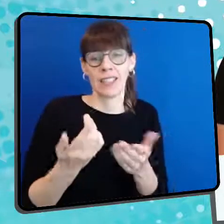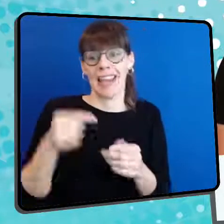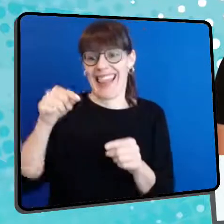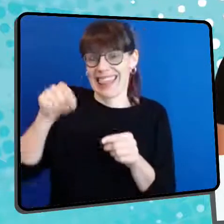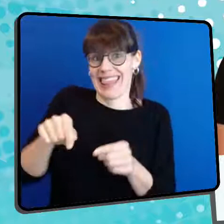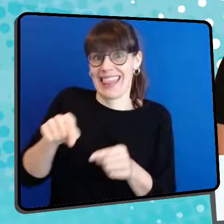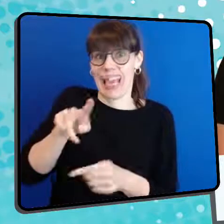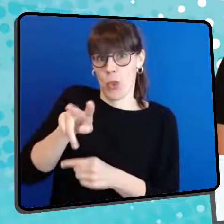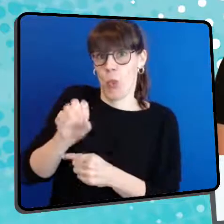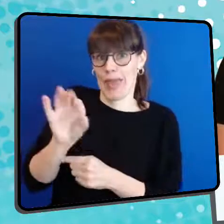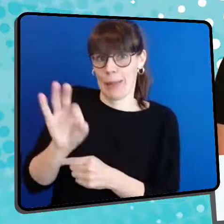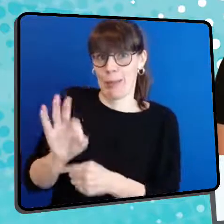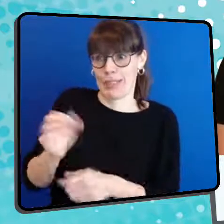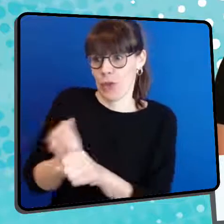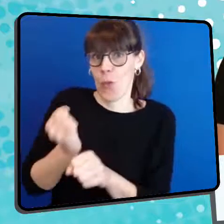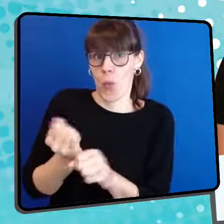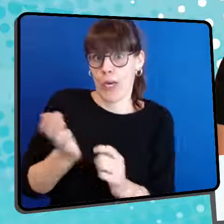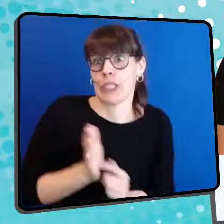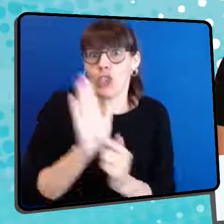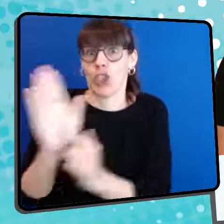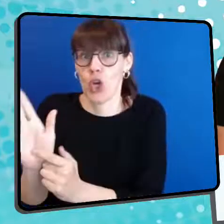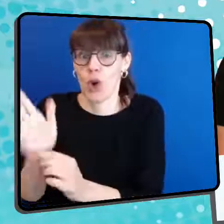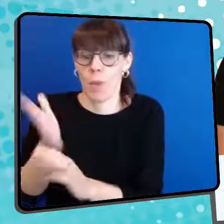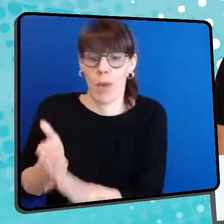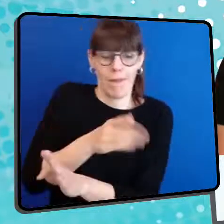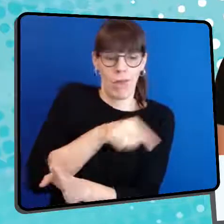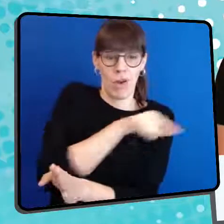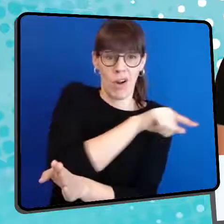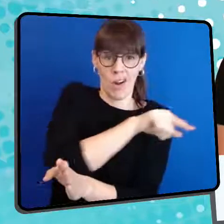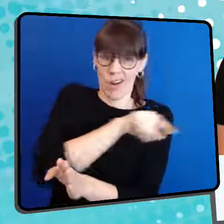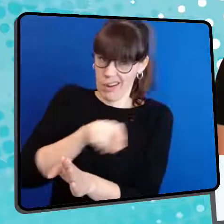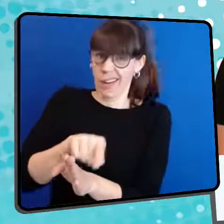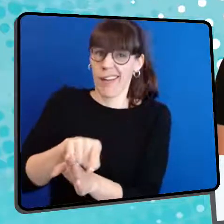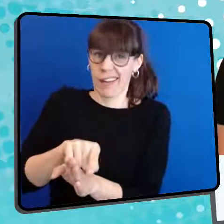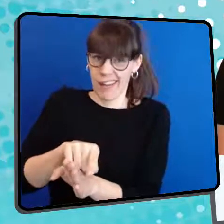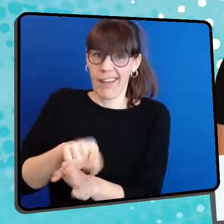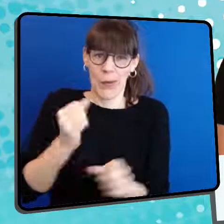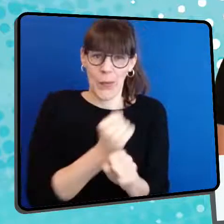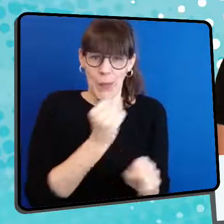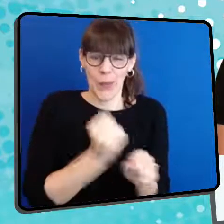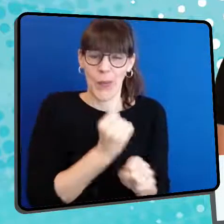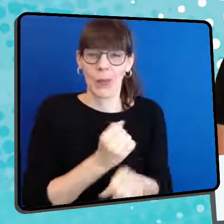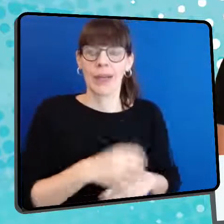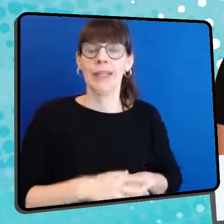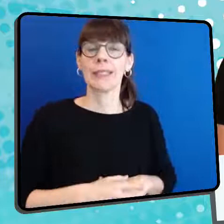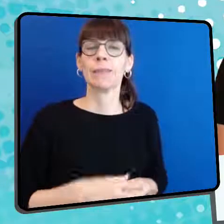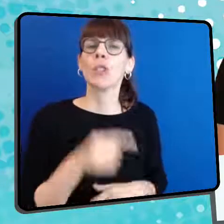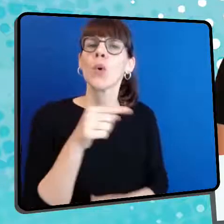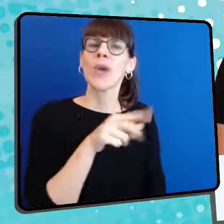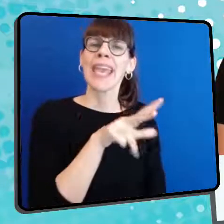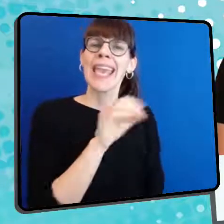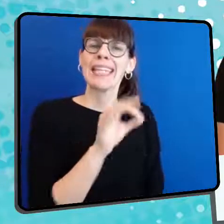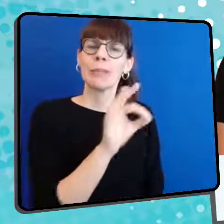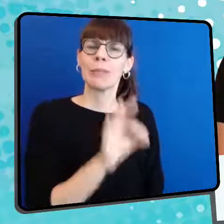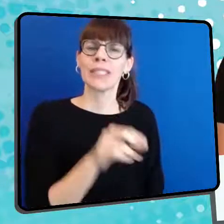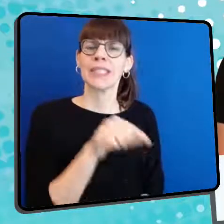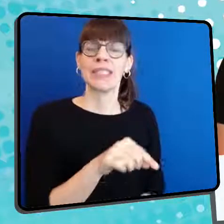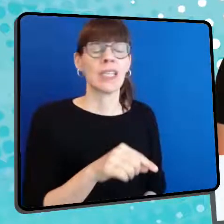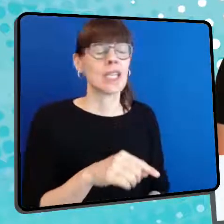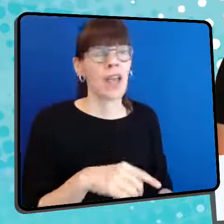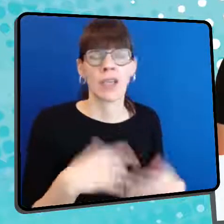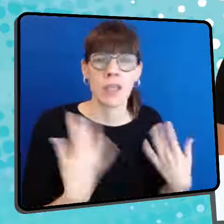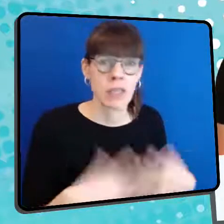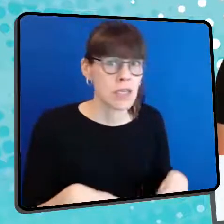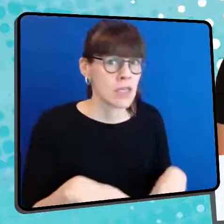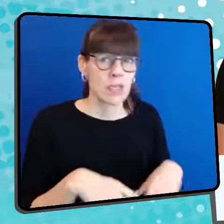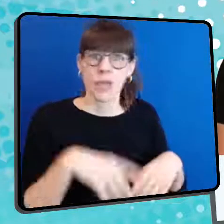But I also think that, so the 80% is sometimes pure torture and really hard to get solved. But at the same time,